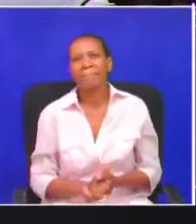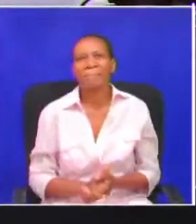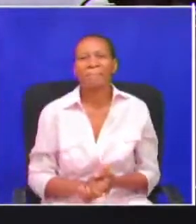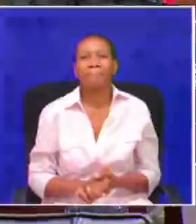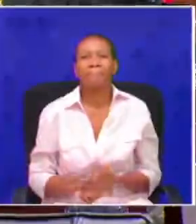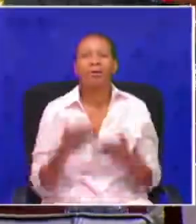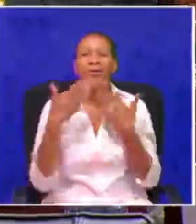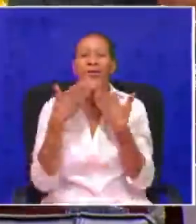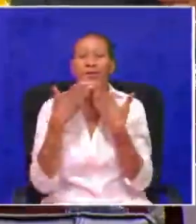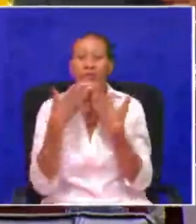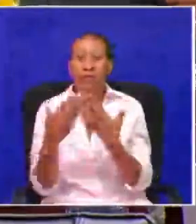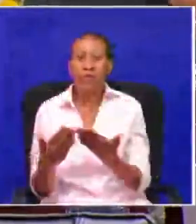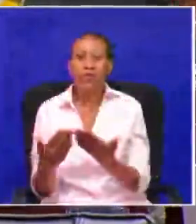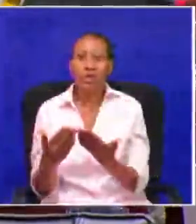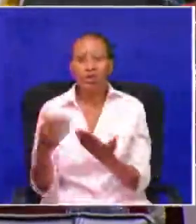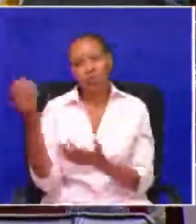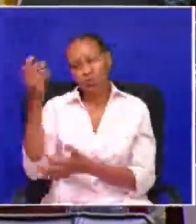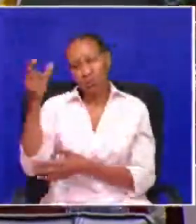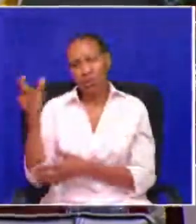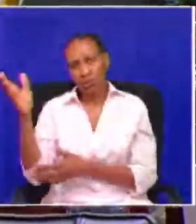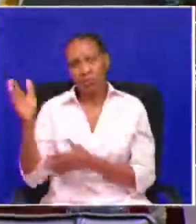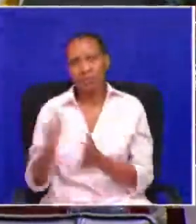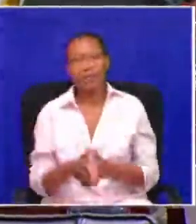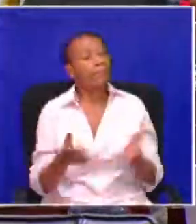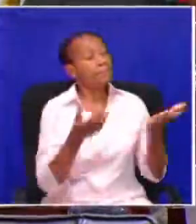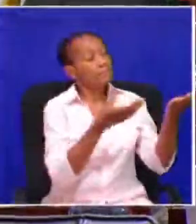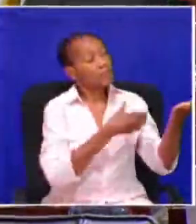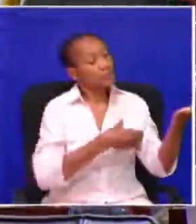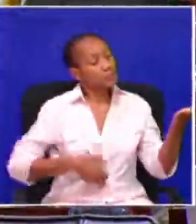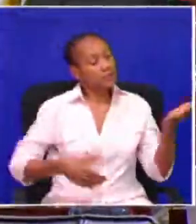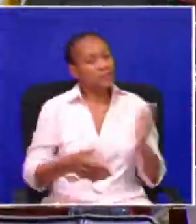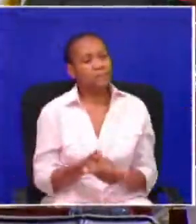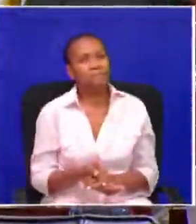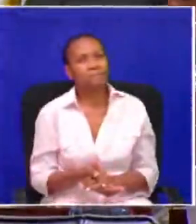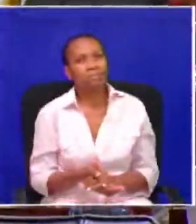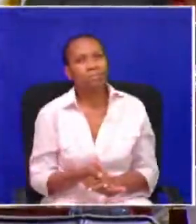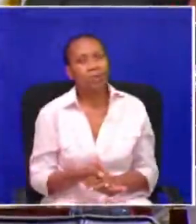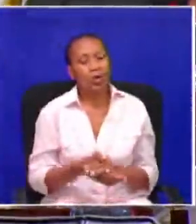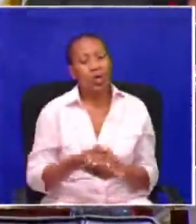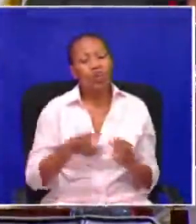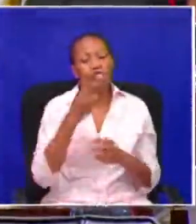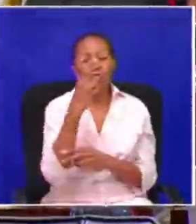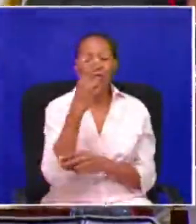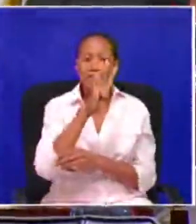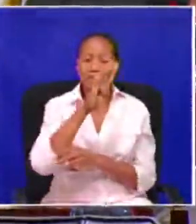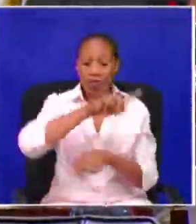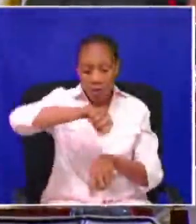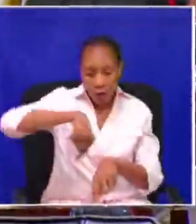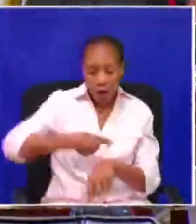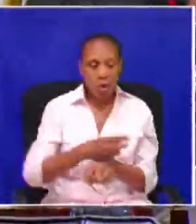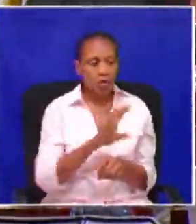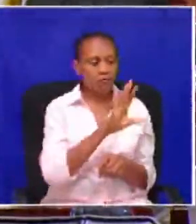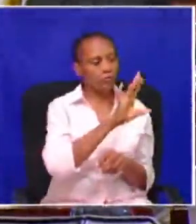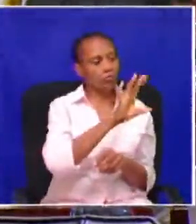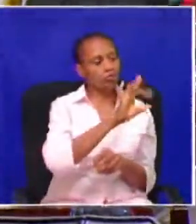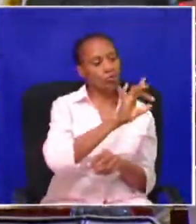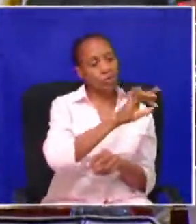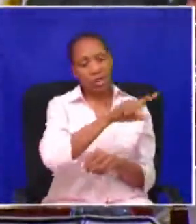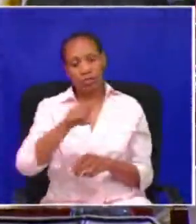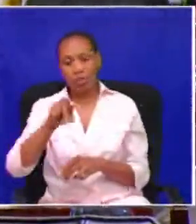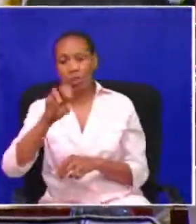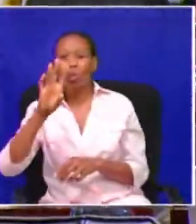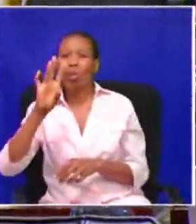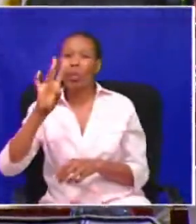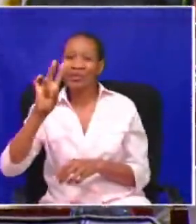Thank you very much, Honorable Speaker. President, just in the 24-hour period between Tuesday and Wednesday, there